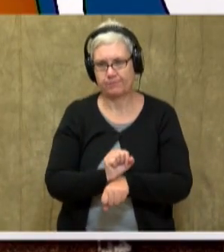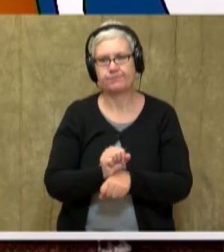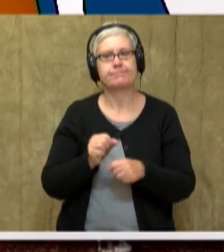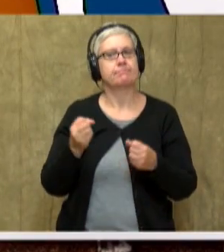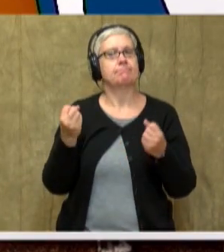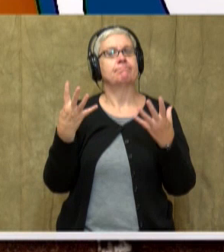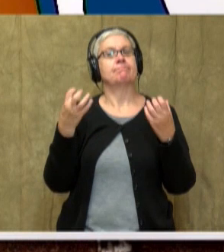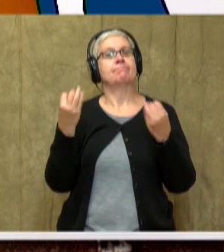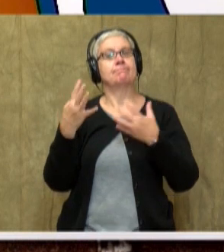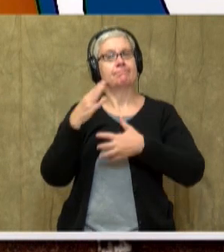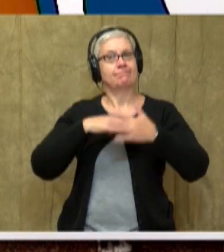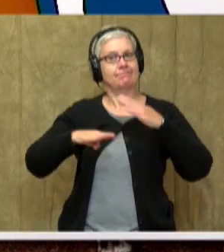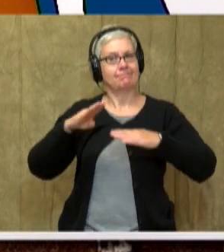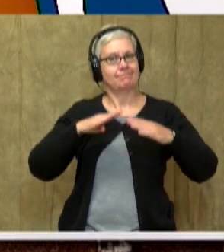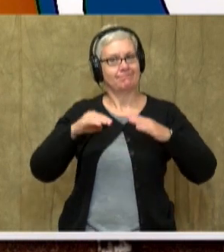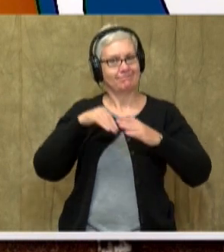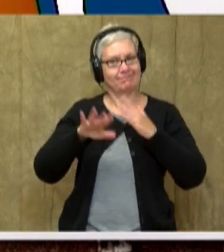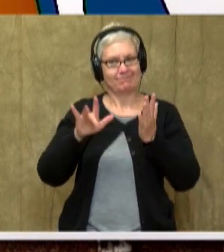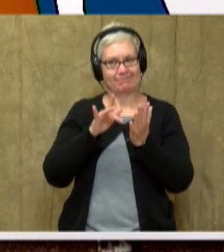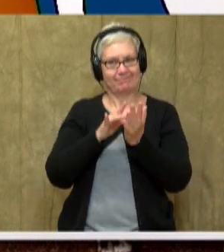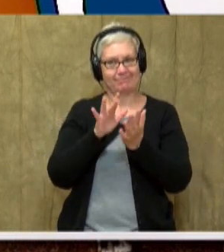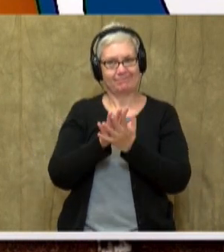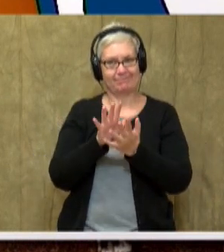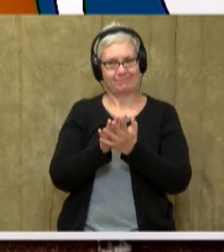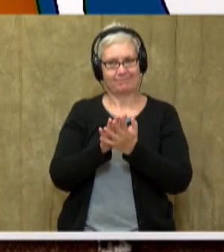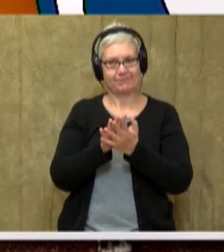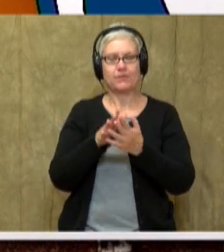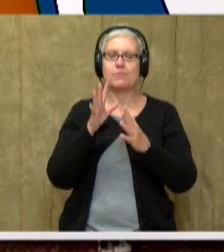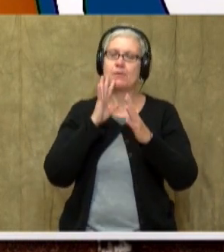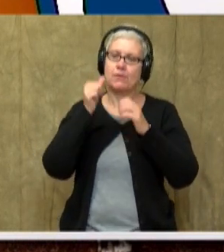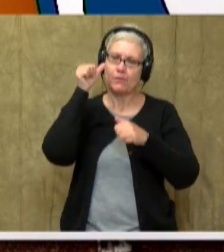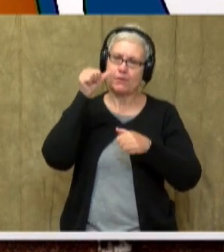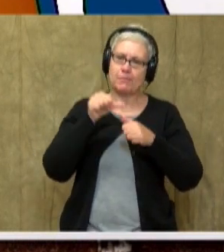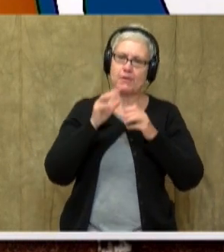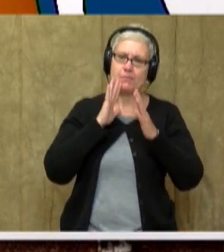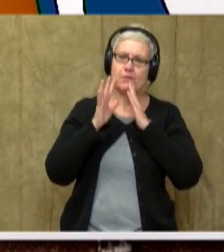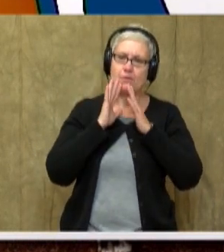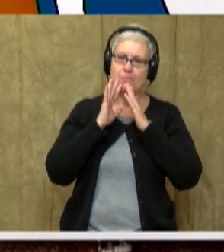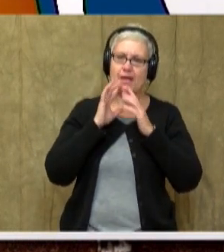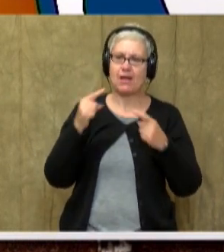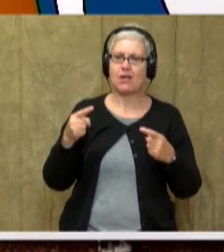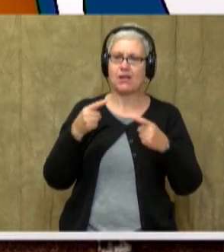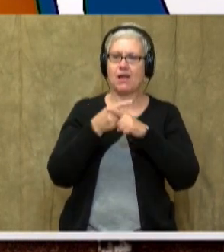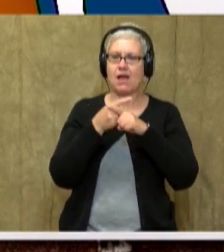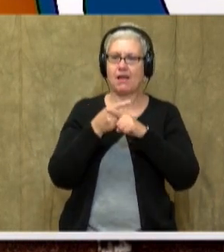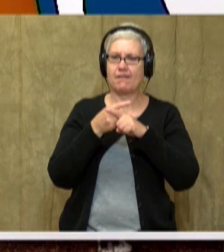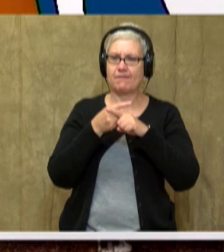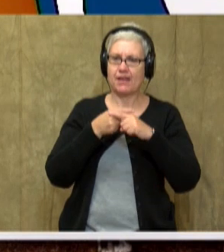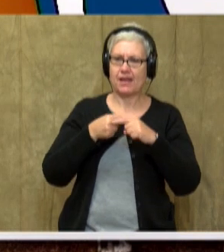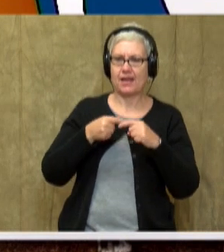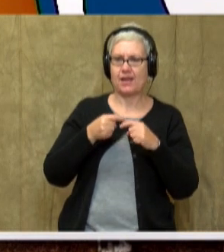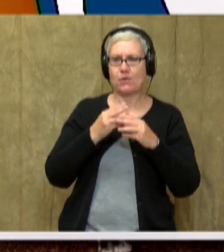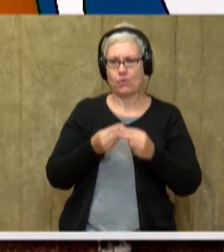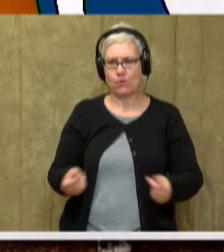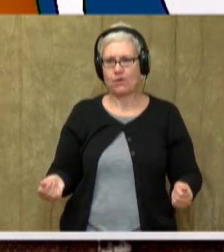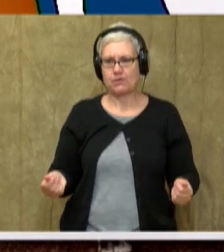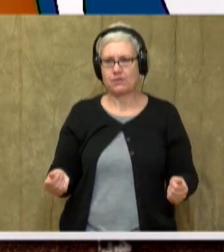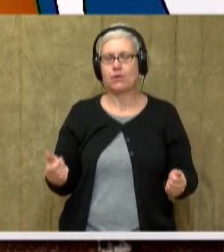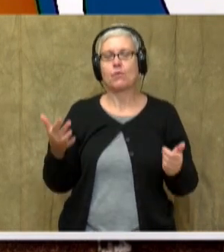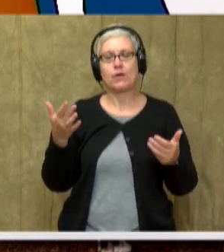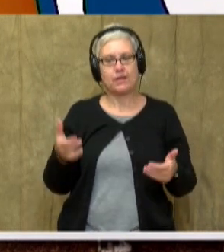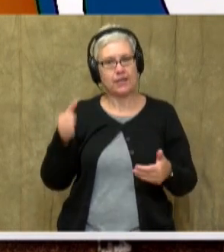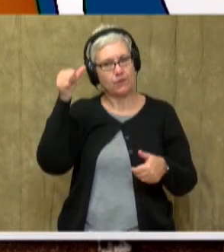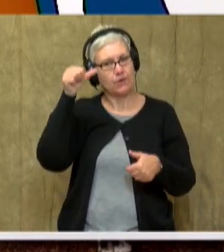trouble in middle school than anything else. Remember what we talked about last week with conflict resolution? We need to bring that right over into this week